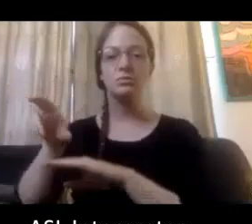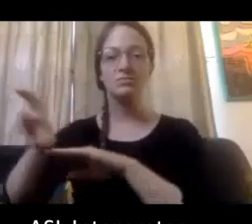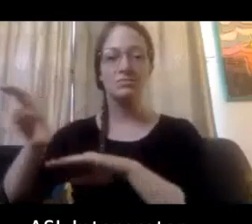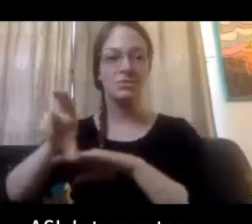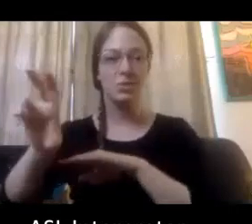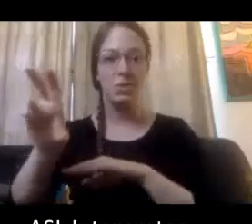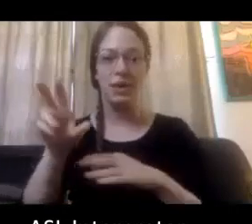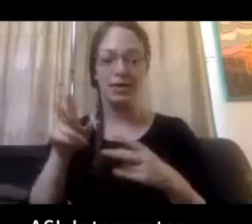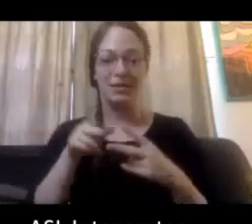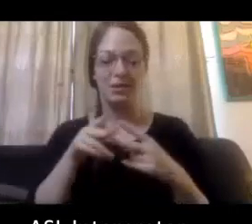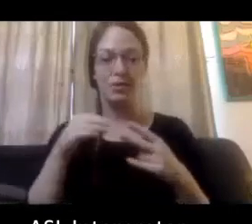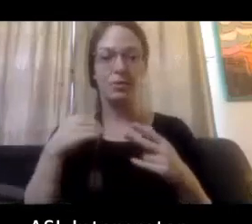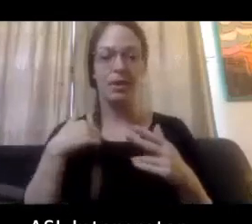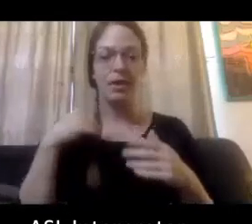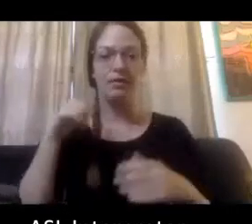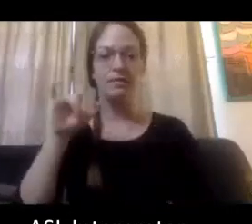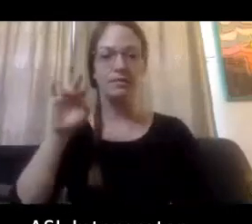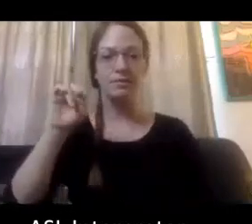follow the links at